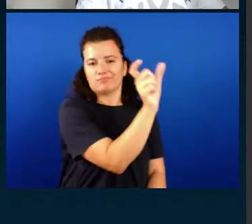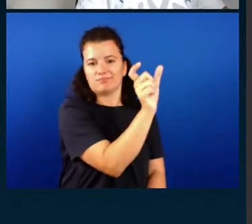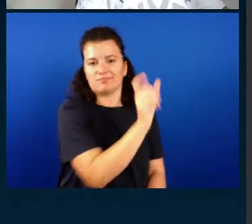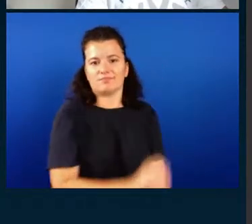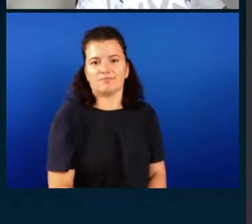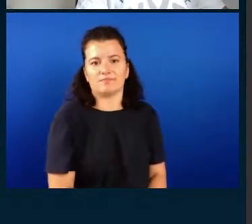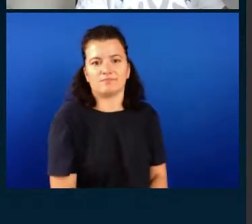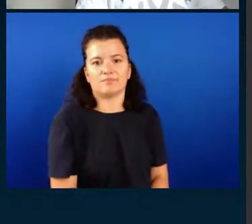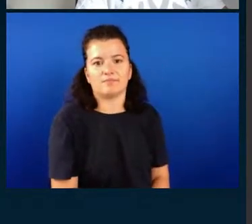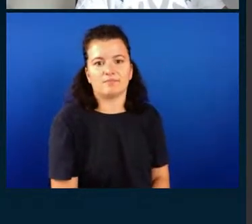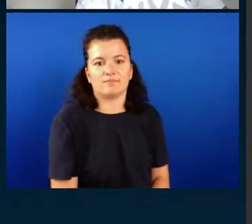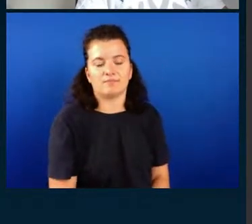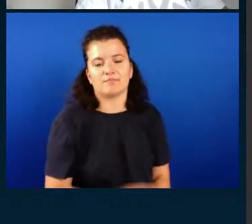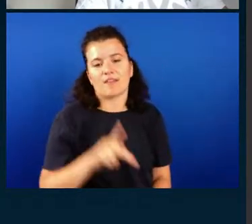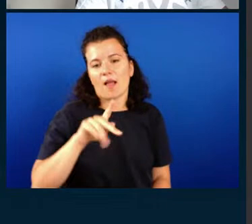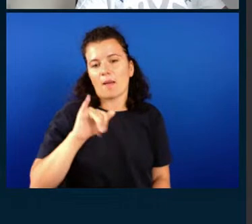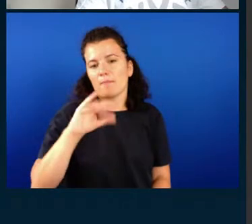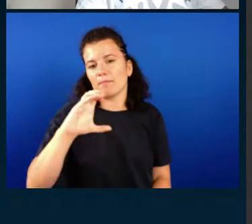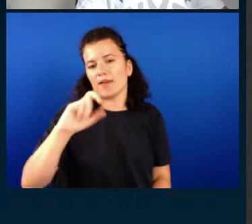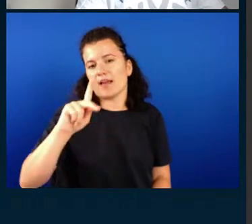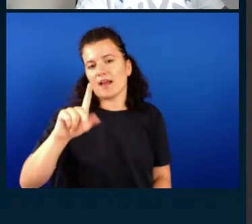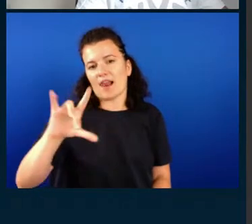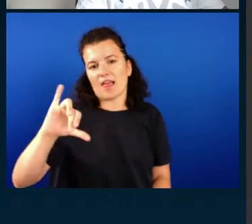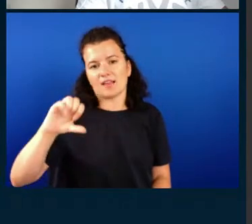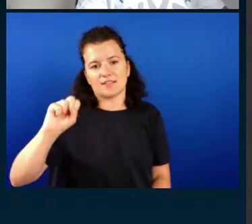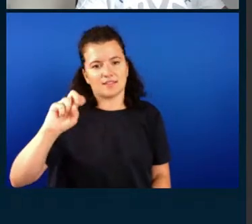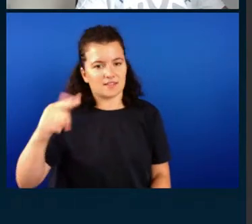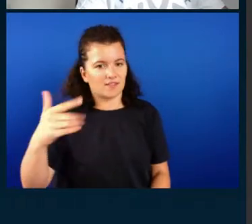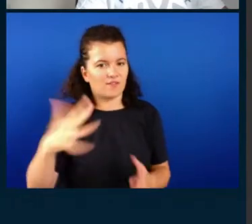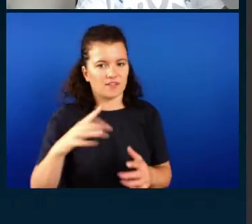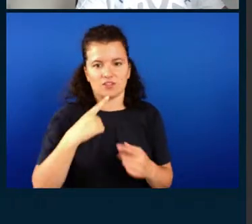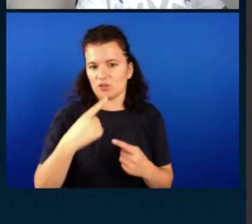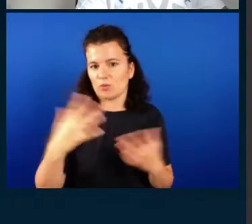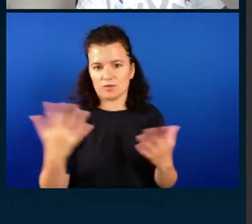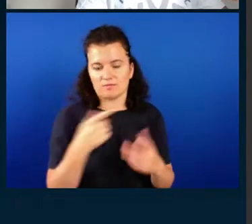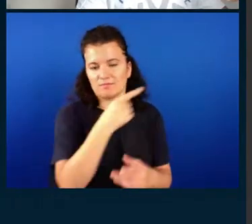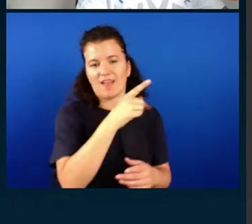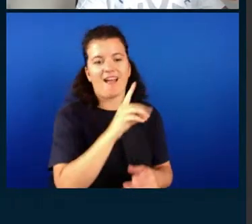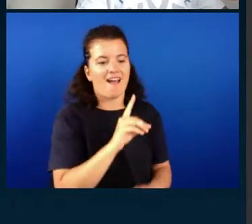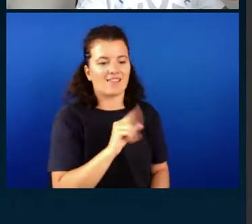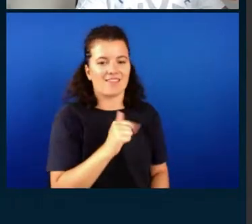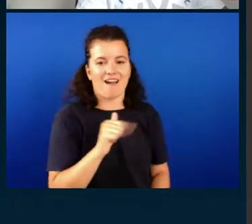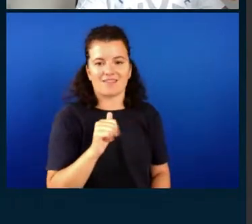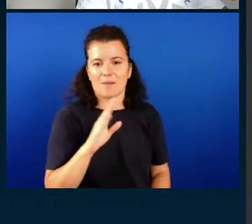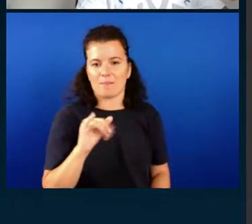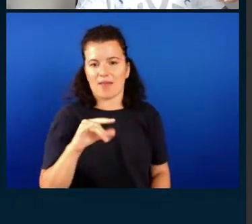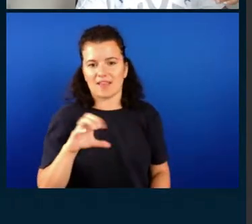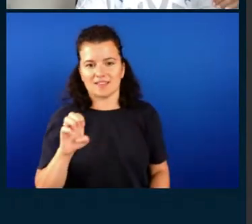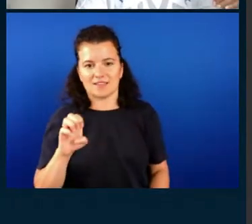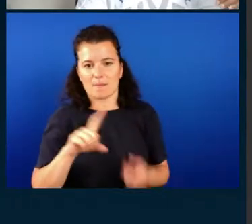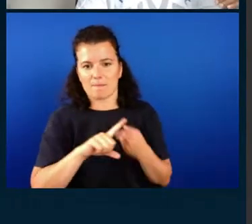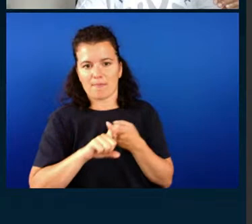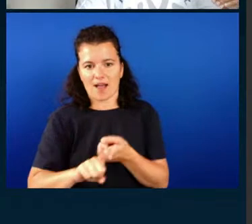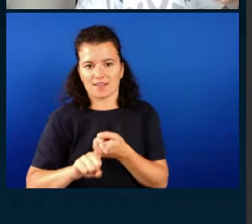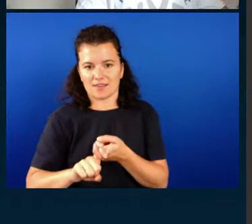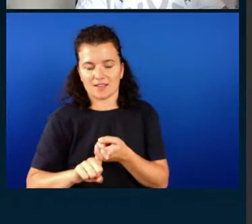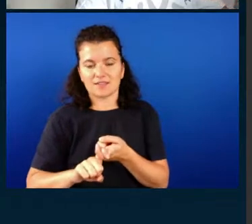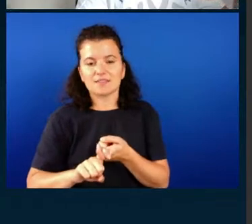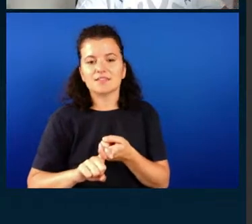said about pick list here. I'll come back here. There is a database bindings. Data source bindings are